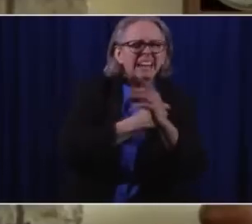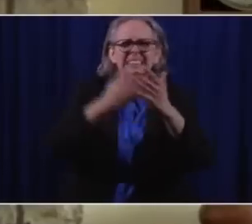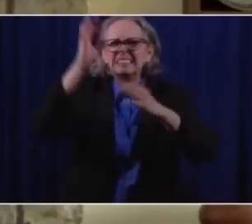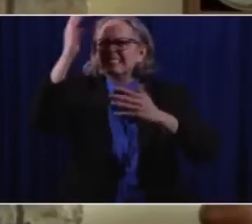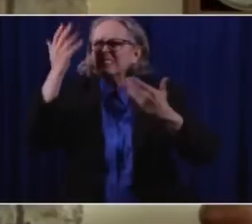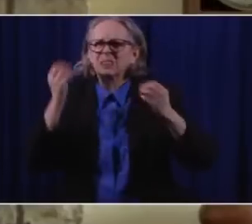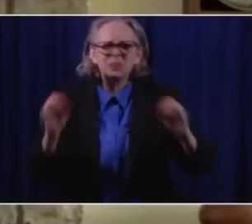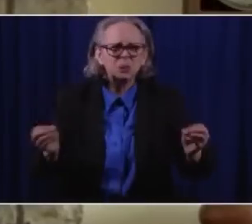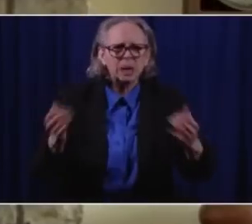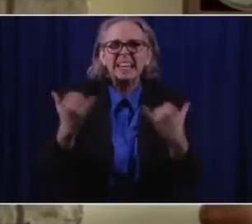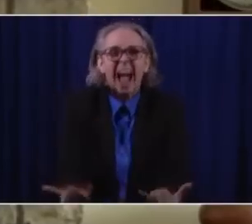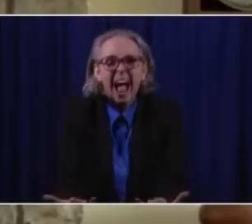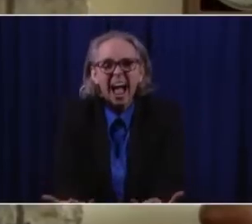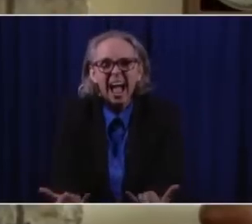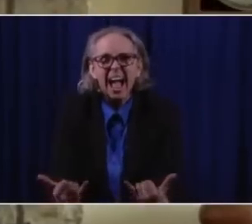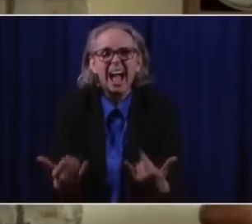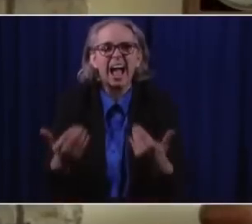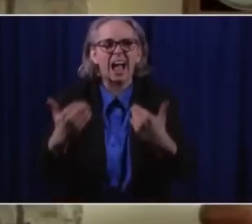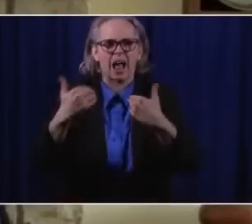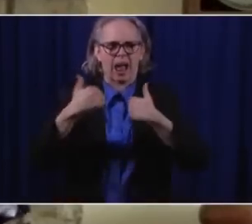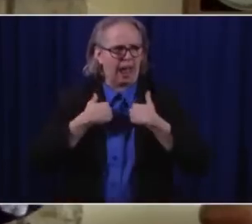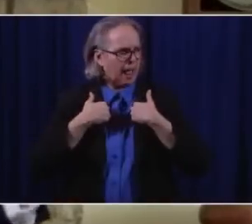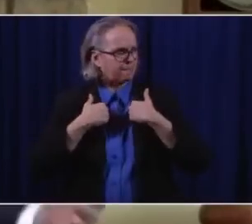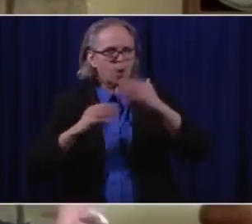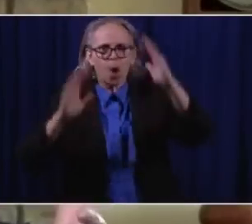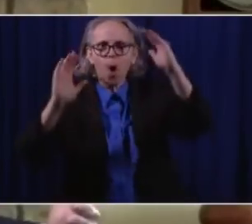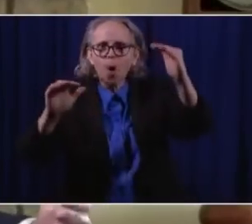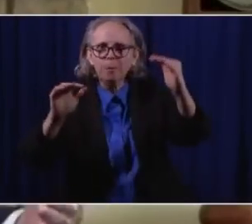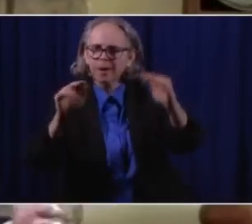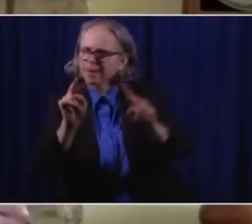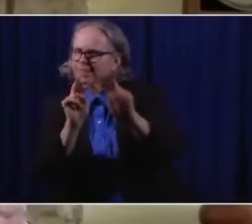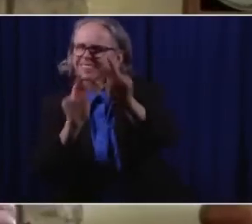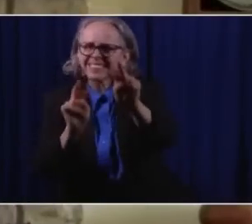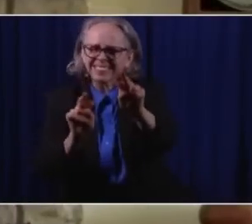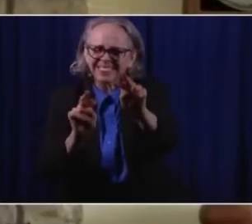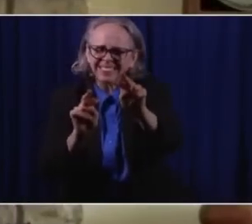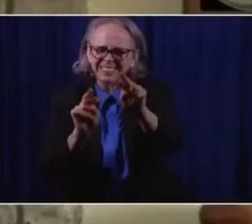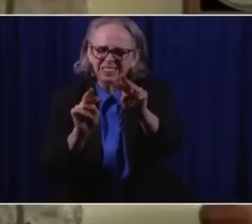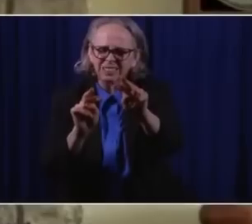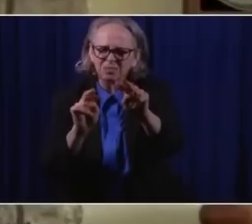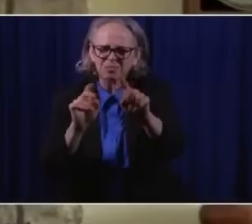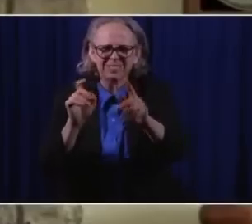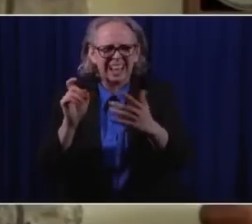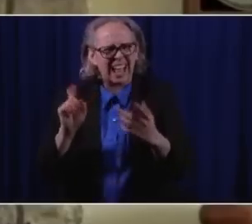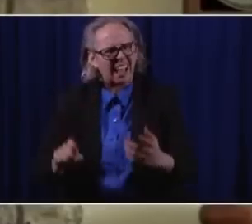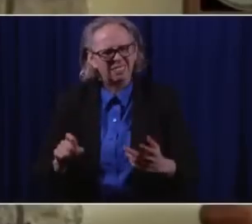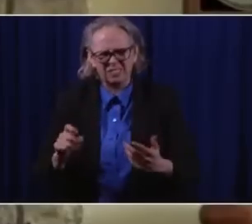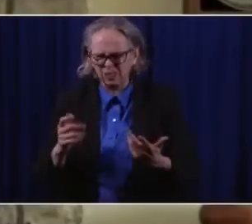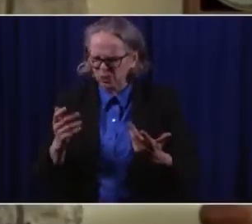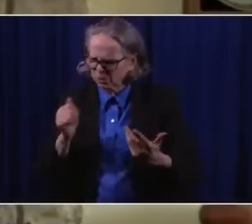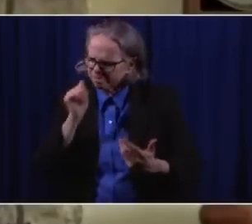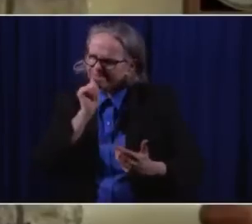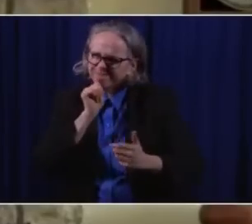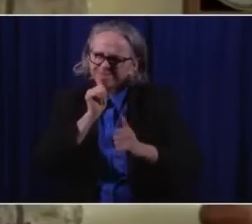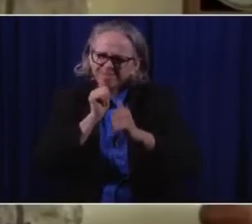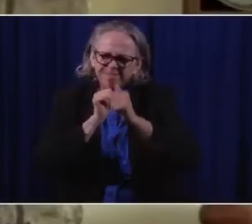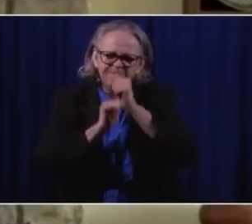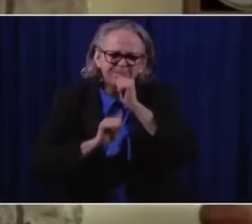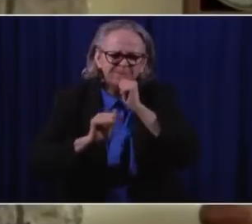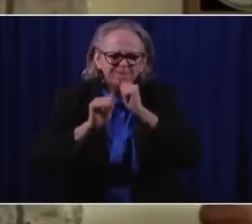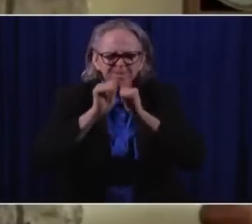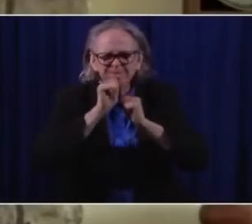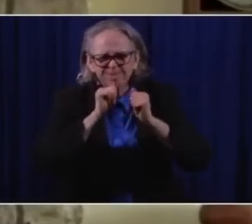bridge between what we have today and build that bridge until we get to that vaccine. And speaking of the